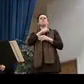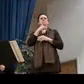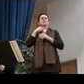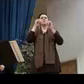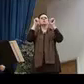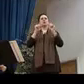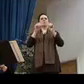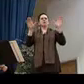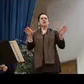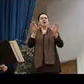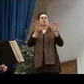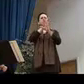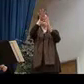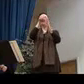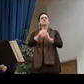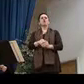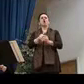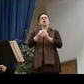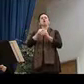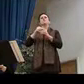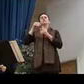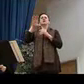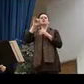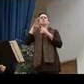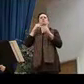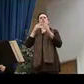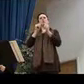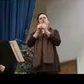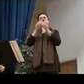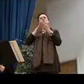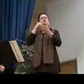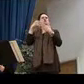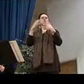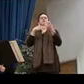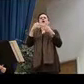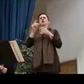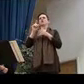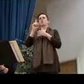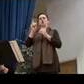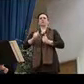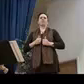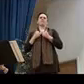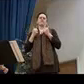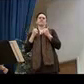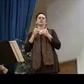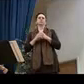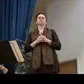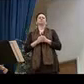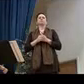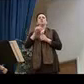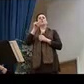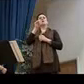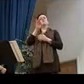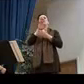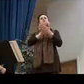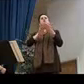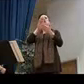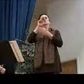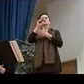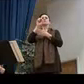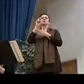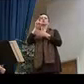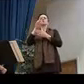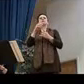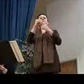well as other students, no matter where one lives. Great Falls College MSU is a special place for our students, our faculty,